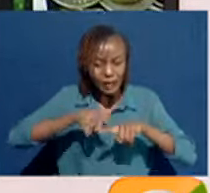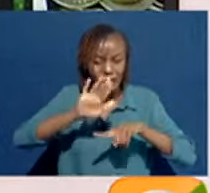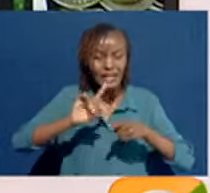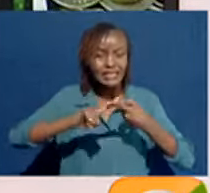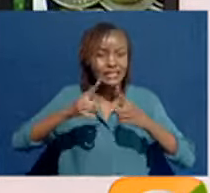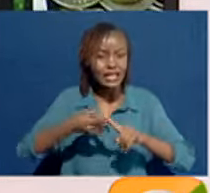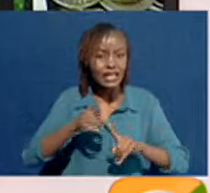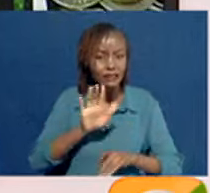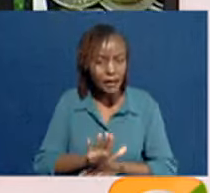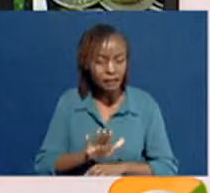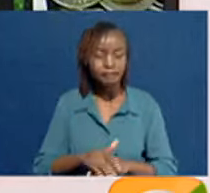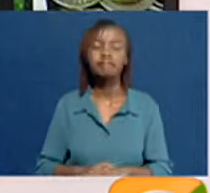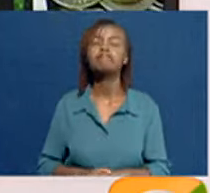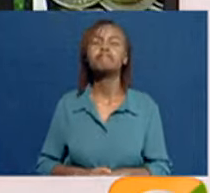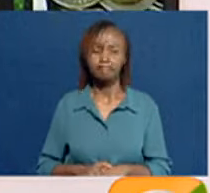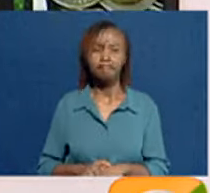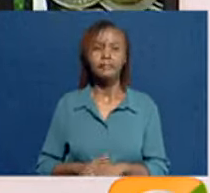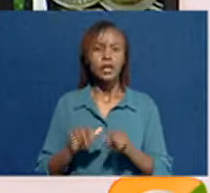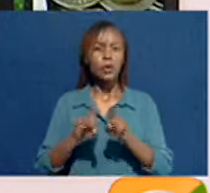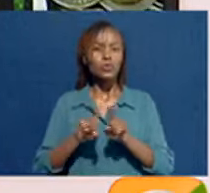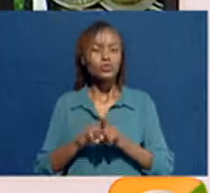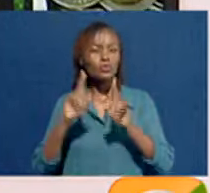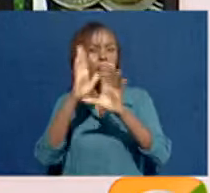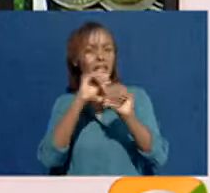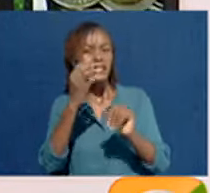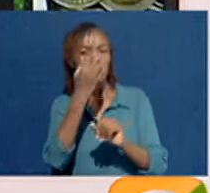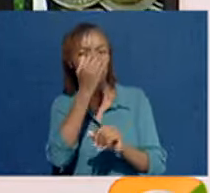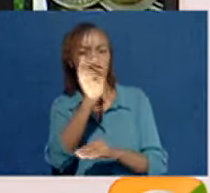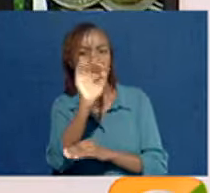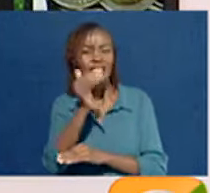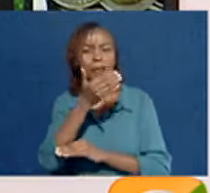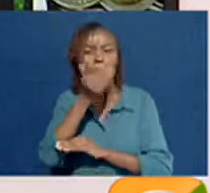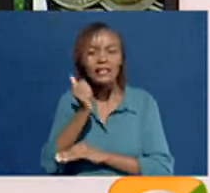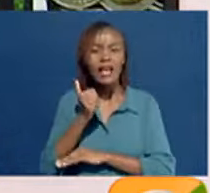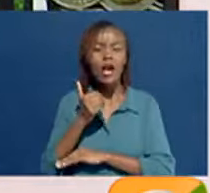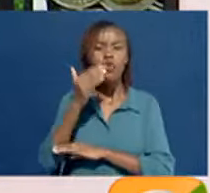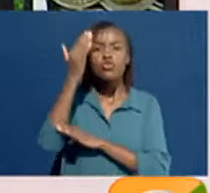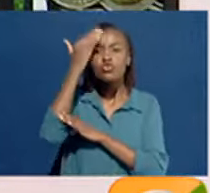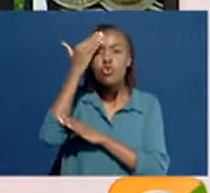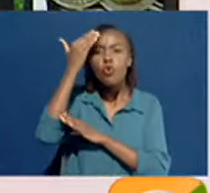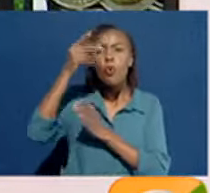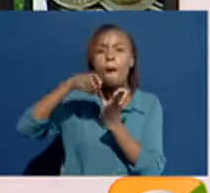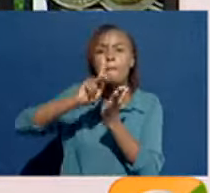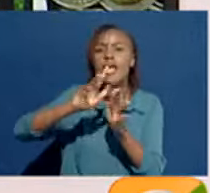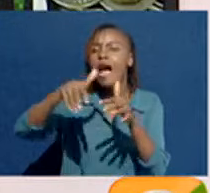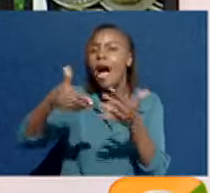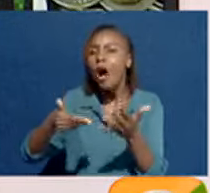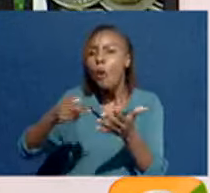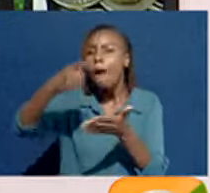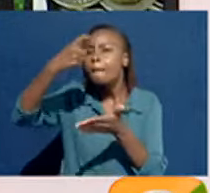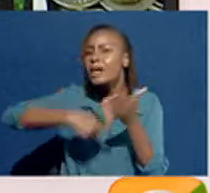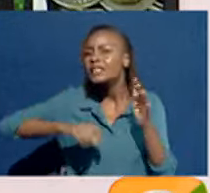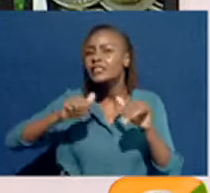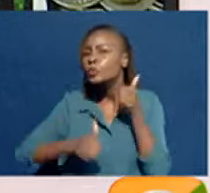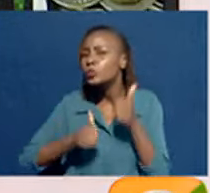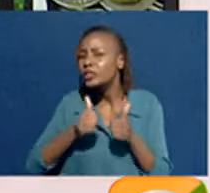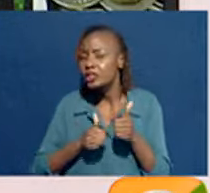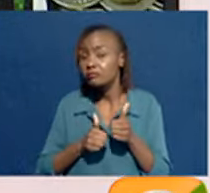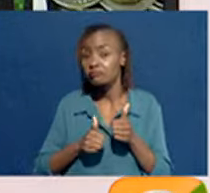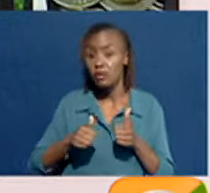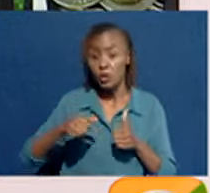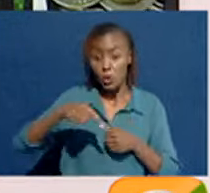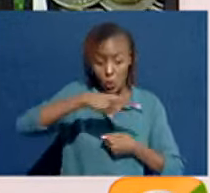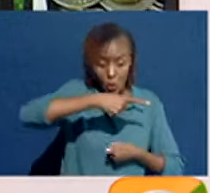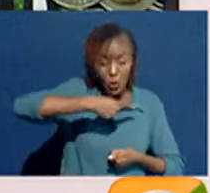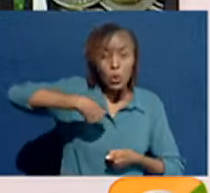President Ruto on this has been to find a better way to decide the price. This is his argument. He says, we in this part of the world who